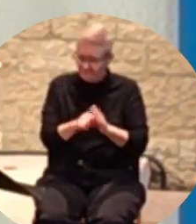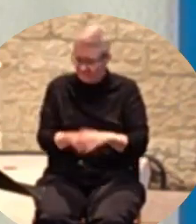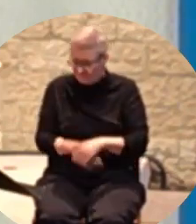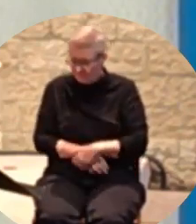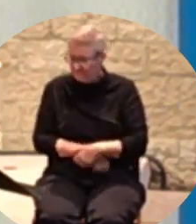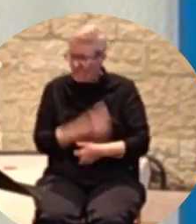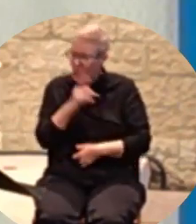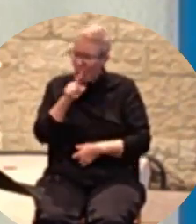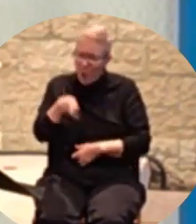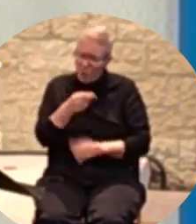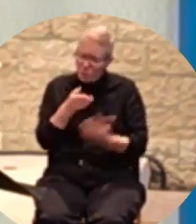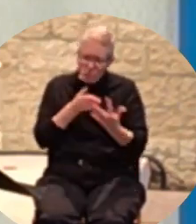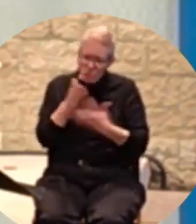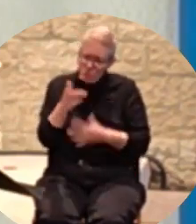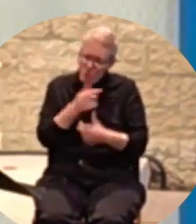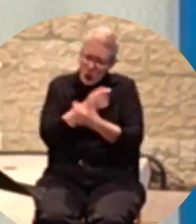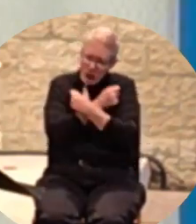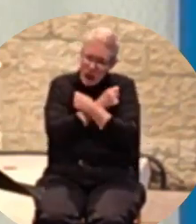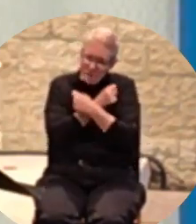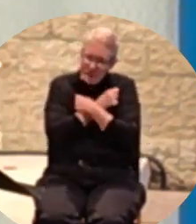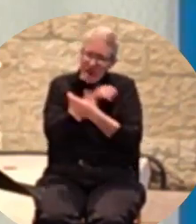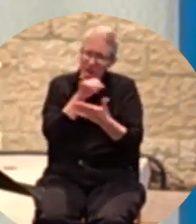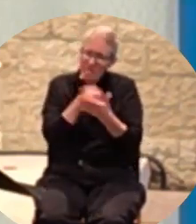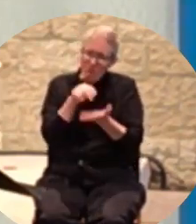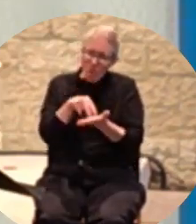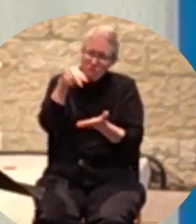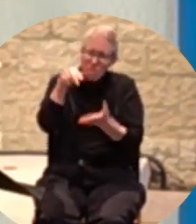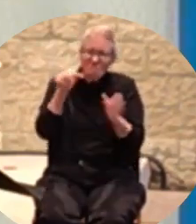loving that resurrection can come.